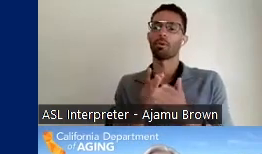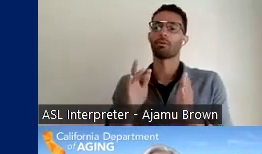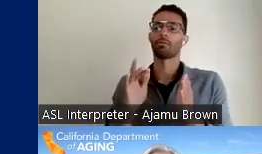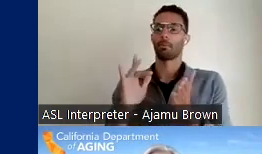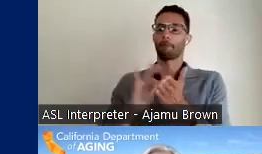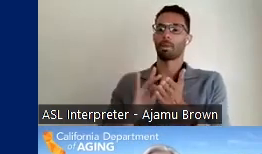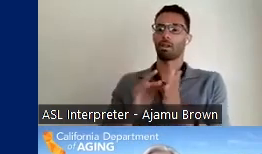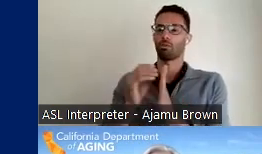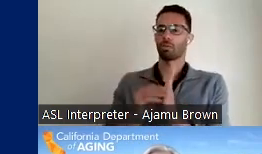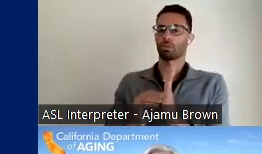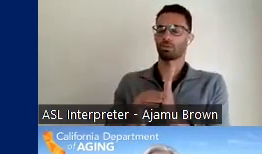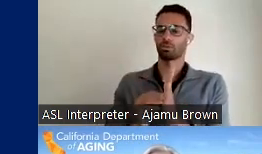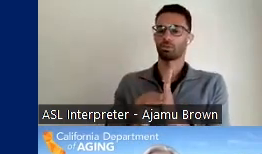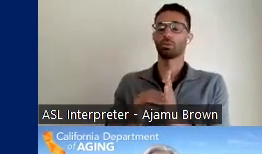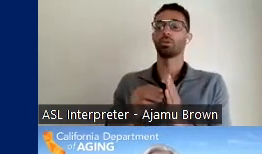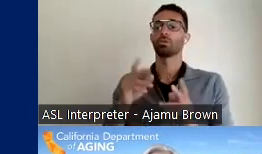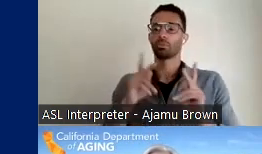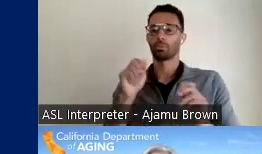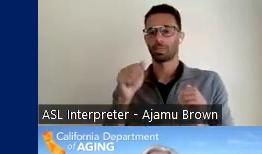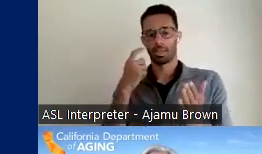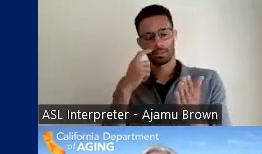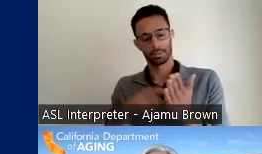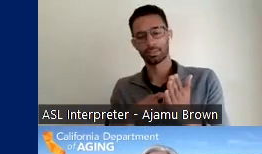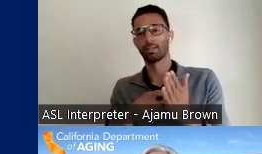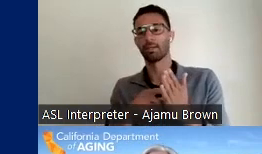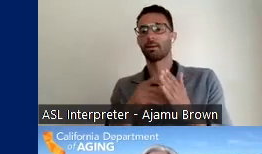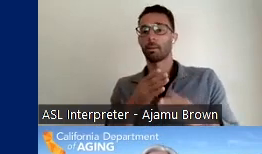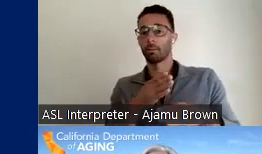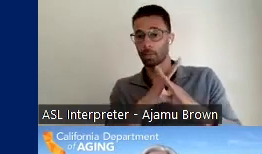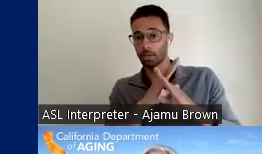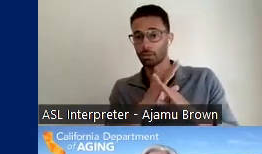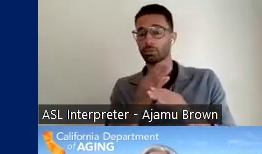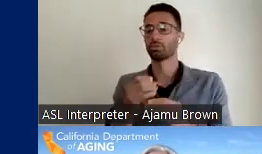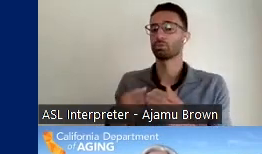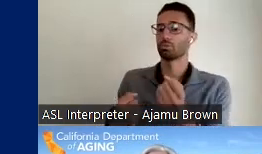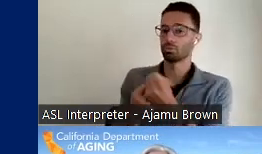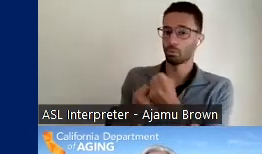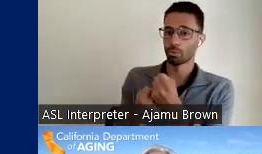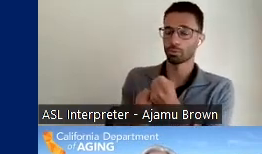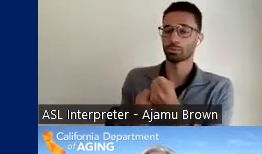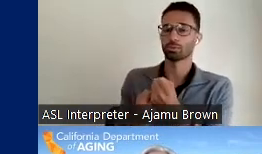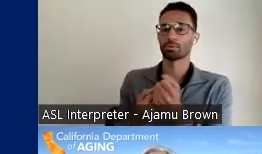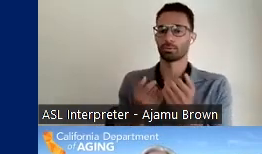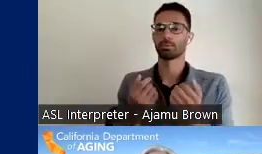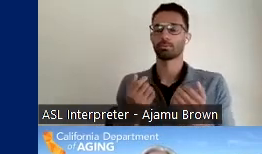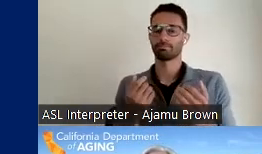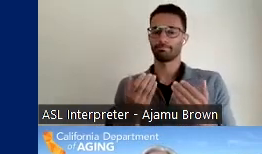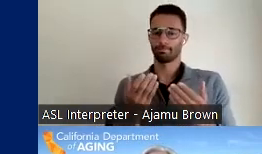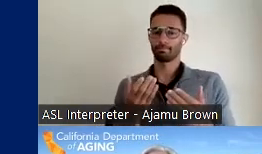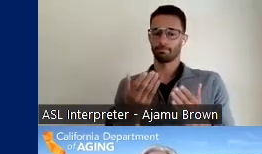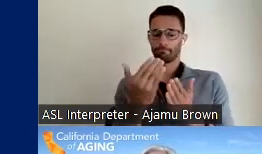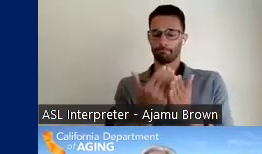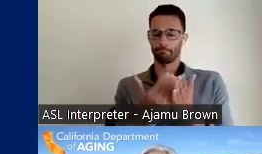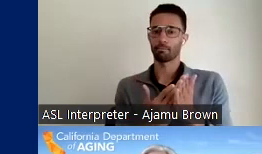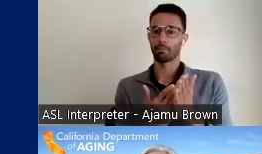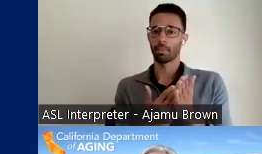see the barriers and the supports that are being done. And that system is in the process of being built out right now. But